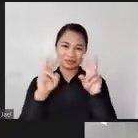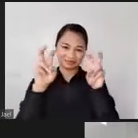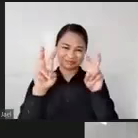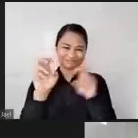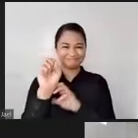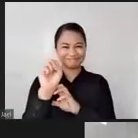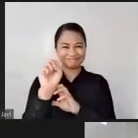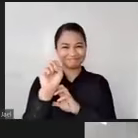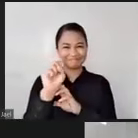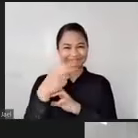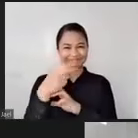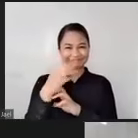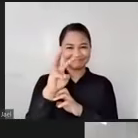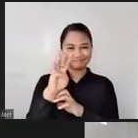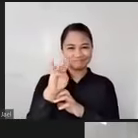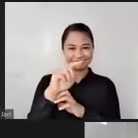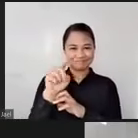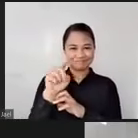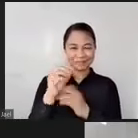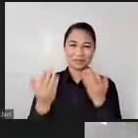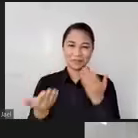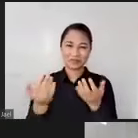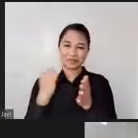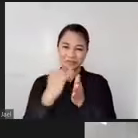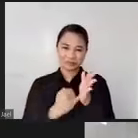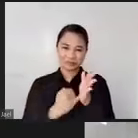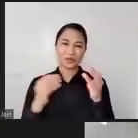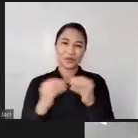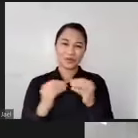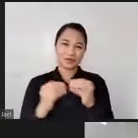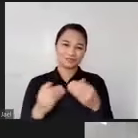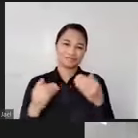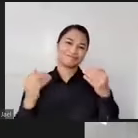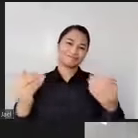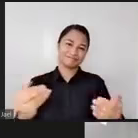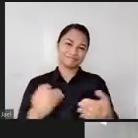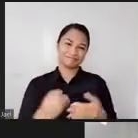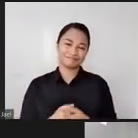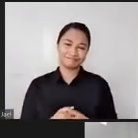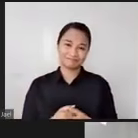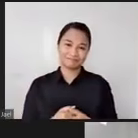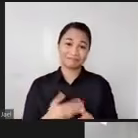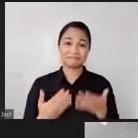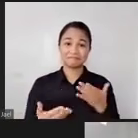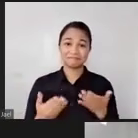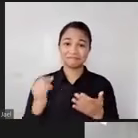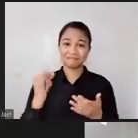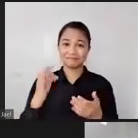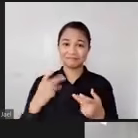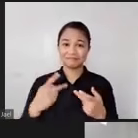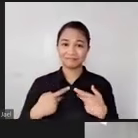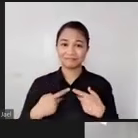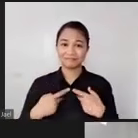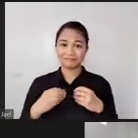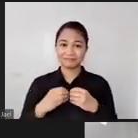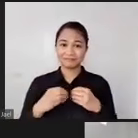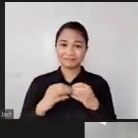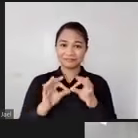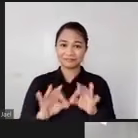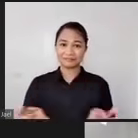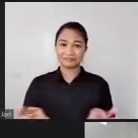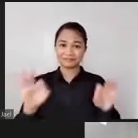important that we want to share, something significant that we really believe should be out there, I think we just have